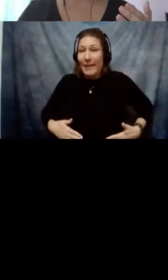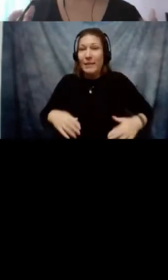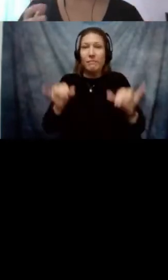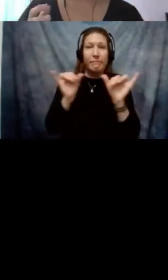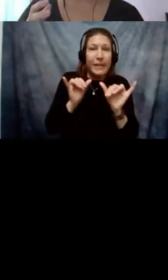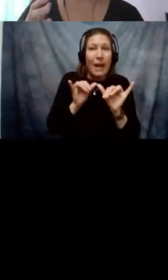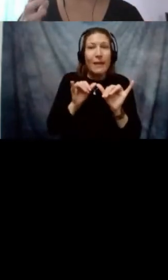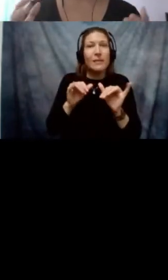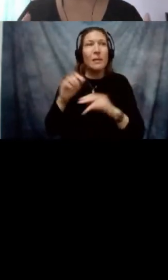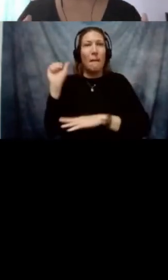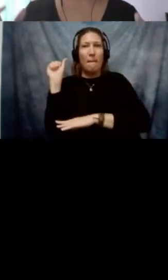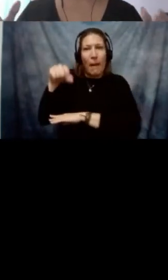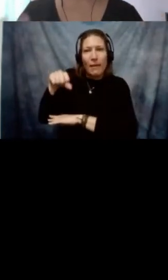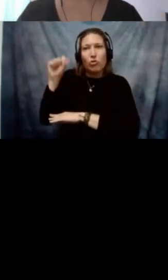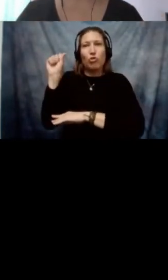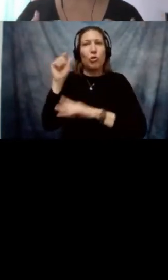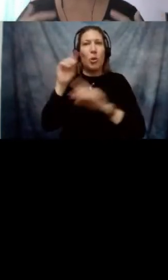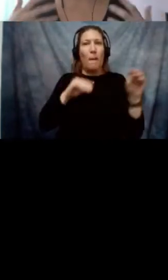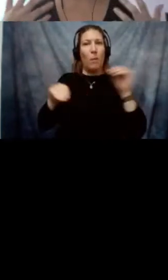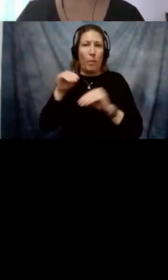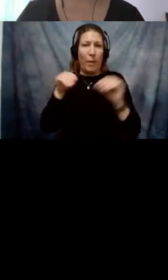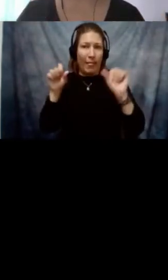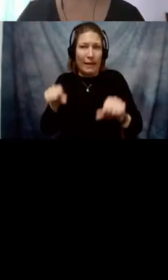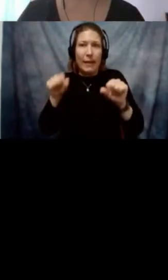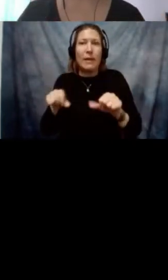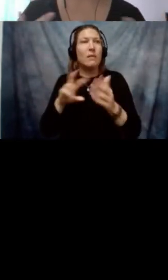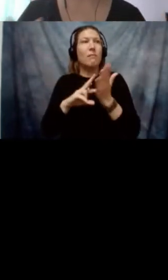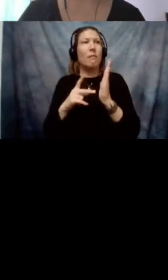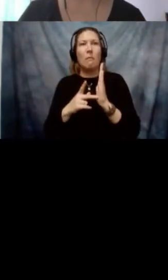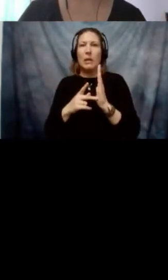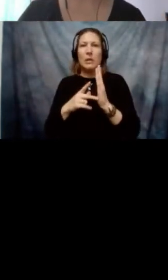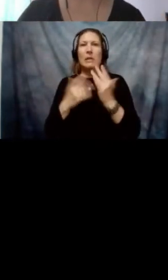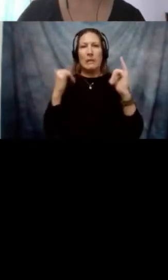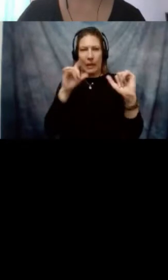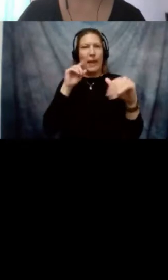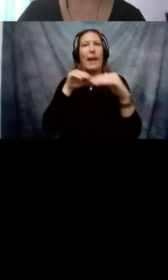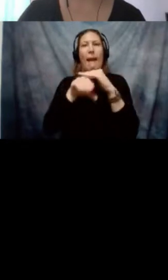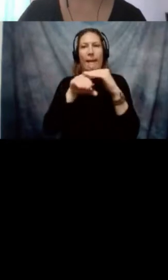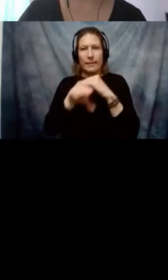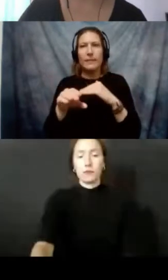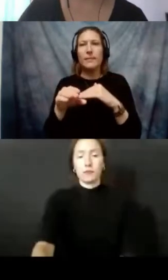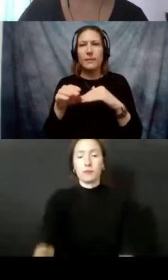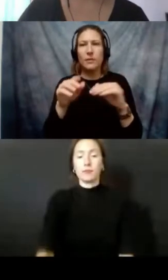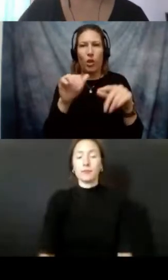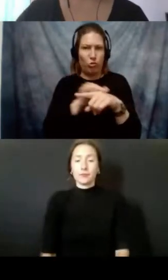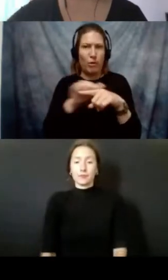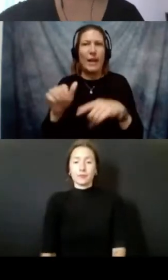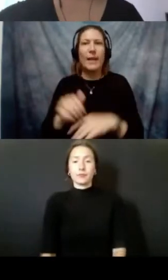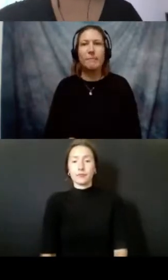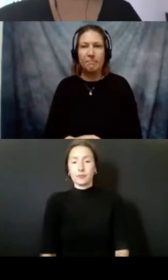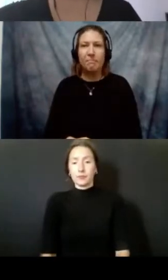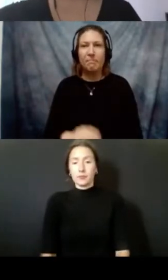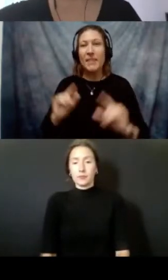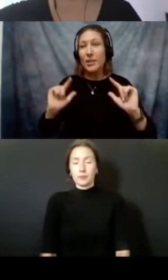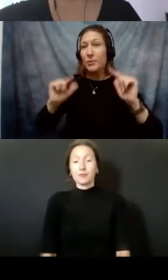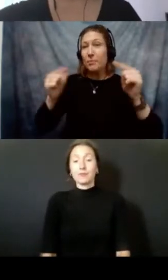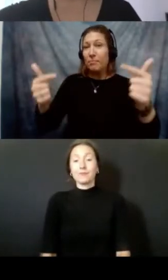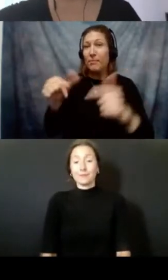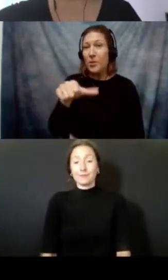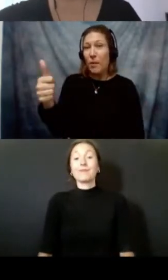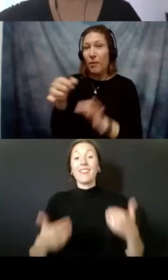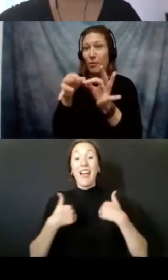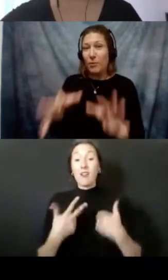mobility, that those things are not a barrier when we design our training. Now, there are three elements in UDL, and